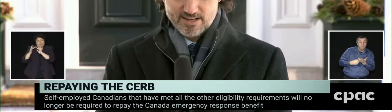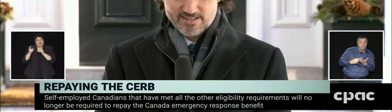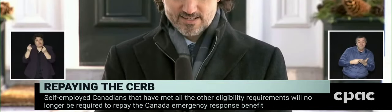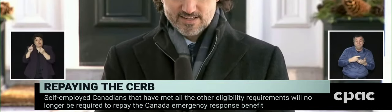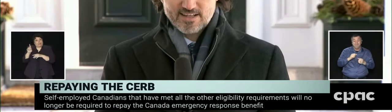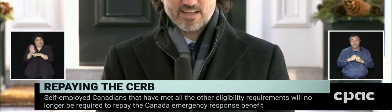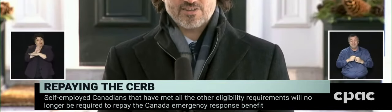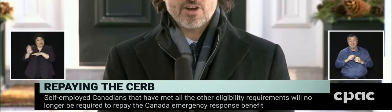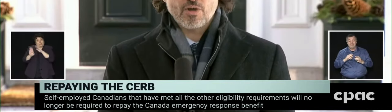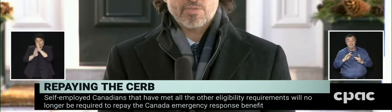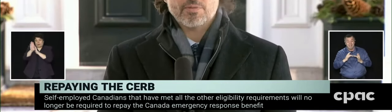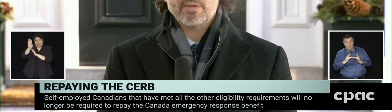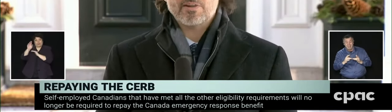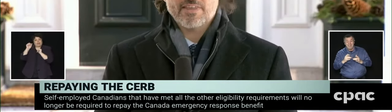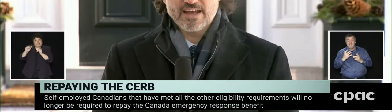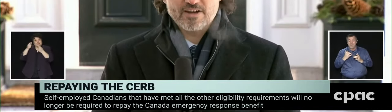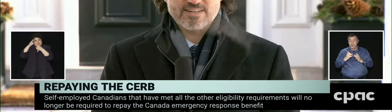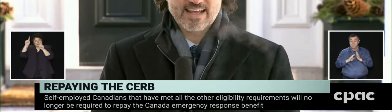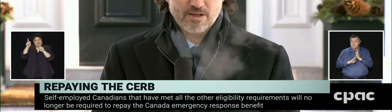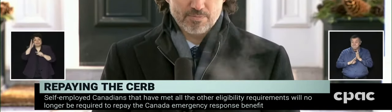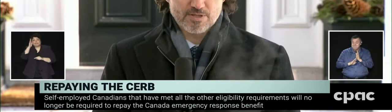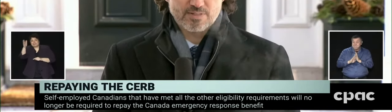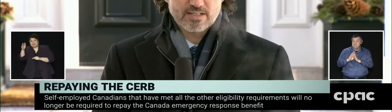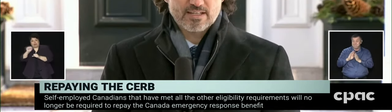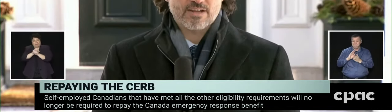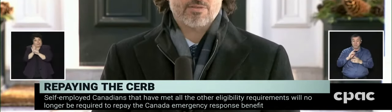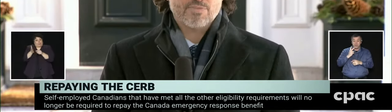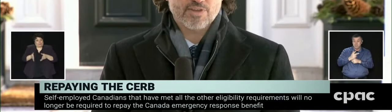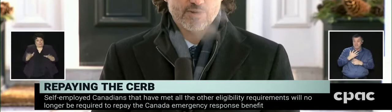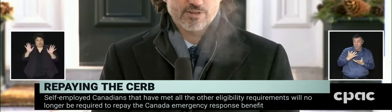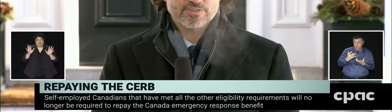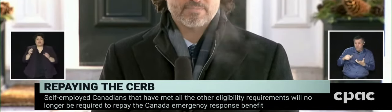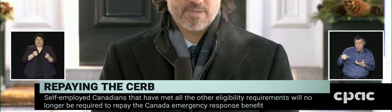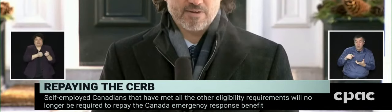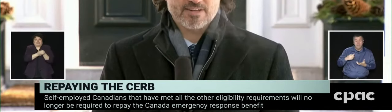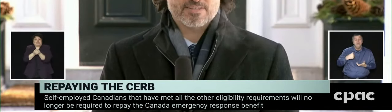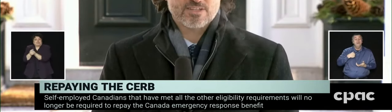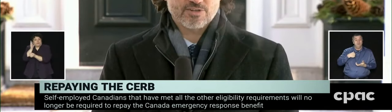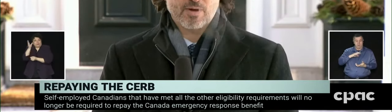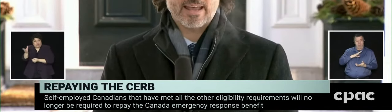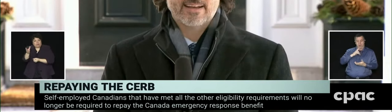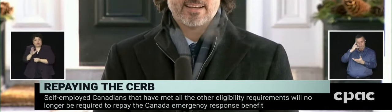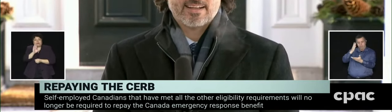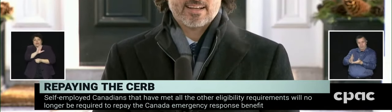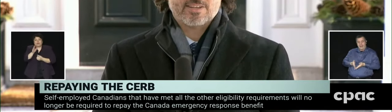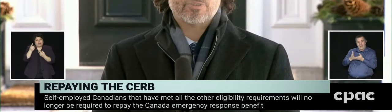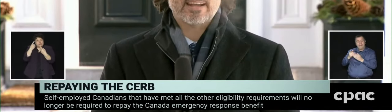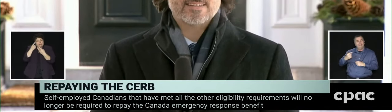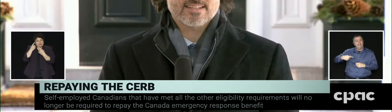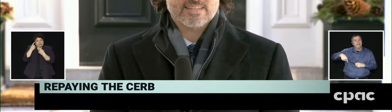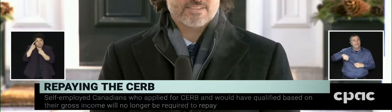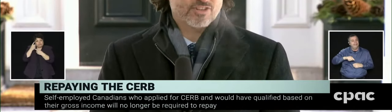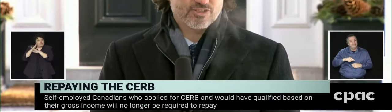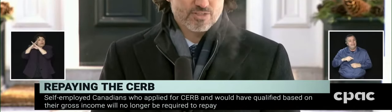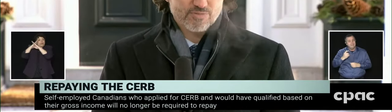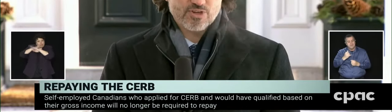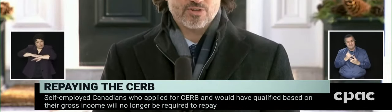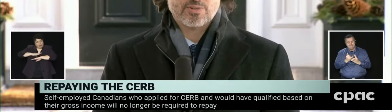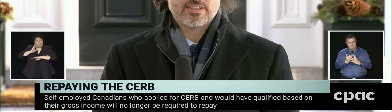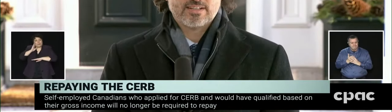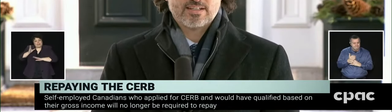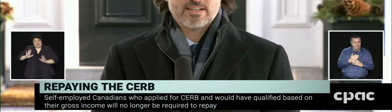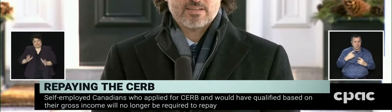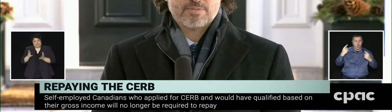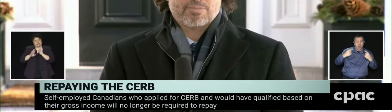and beyond, know that we are there to help you get through the hurdles and barriers in your way and create success, not just for